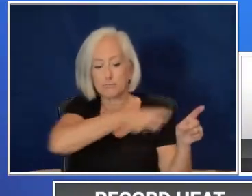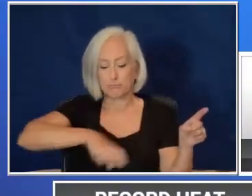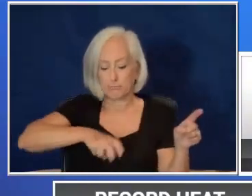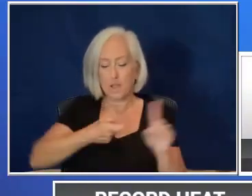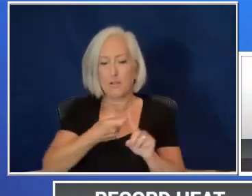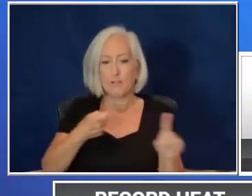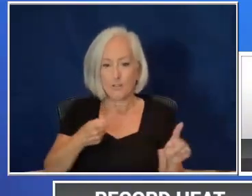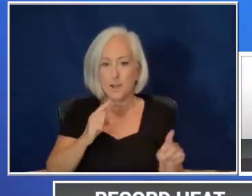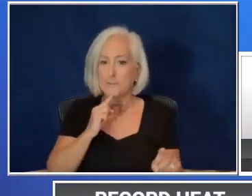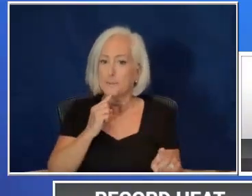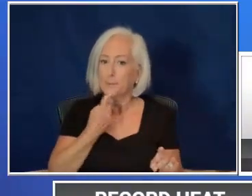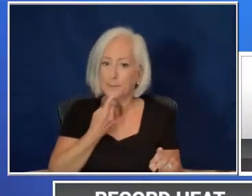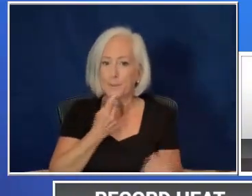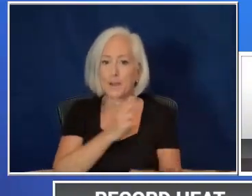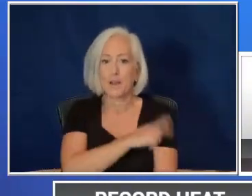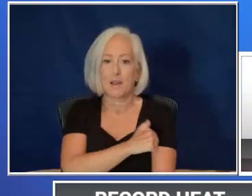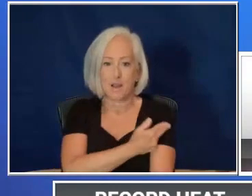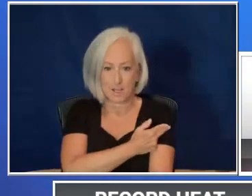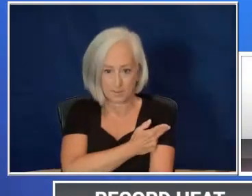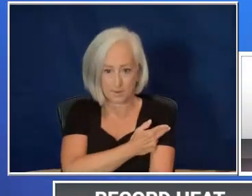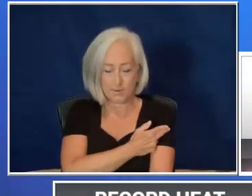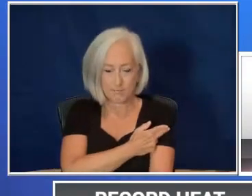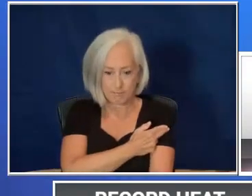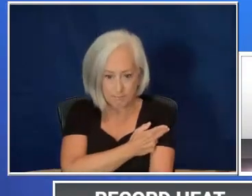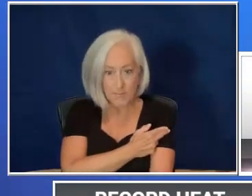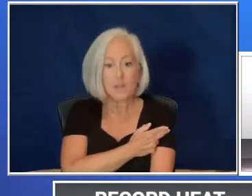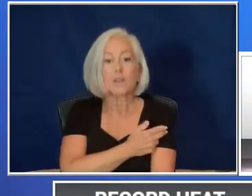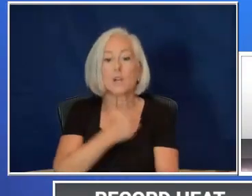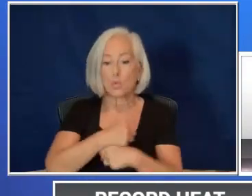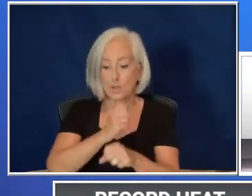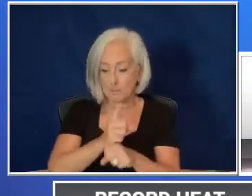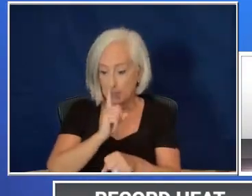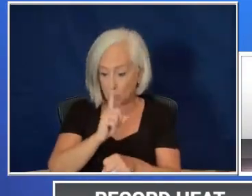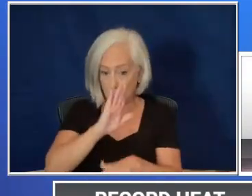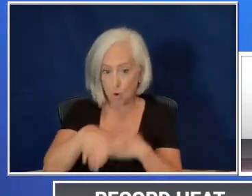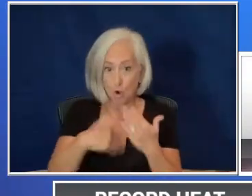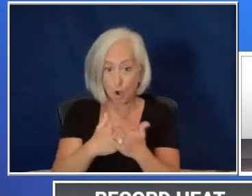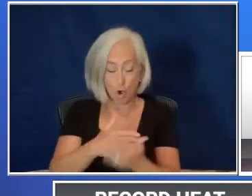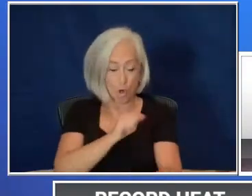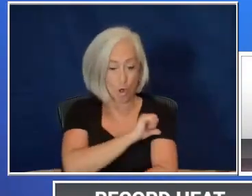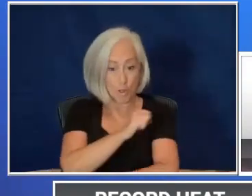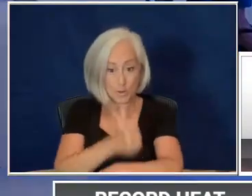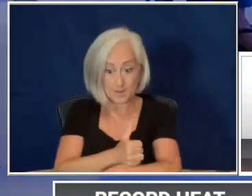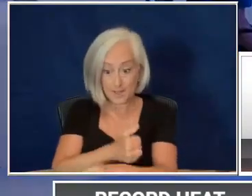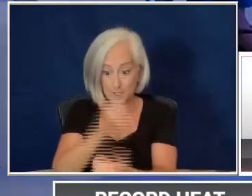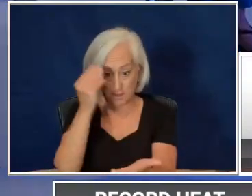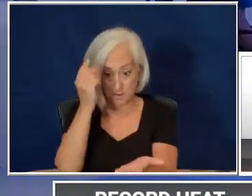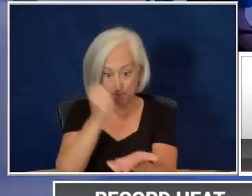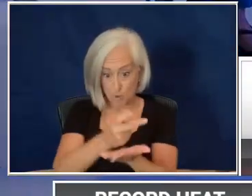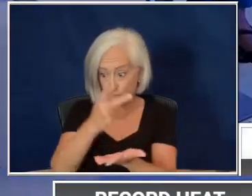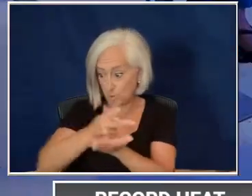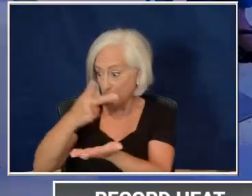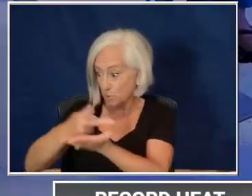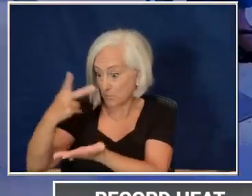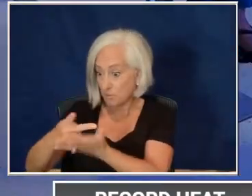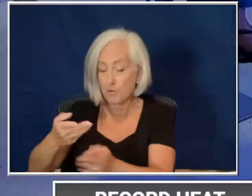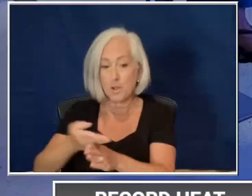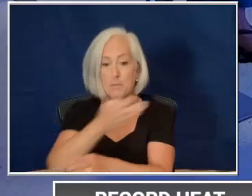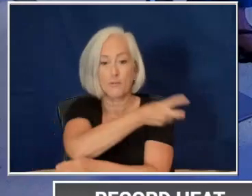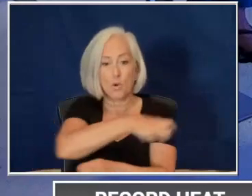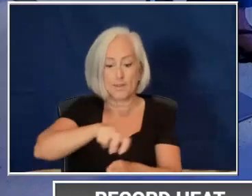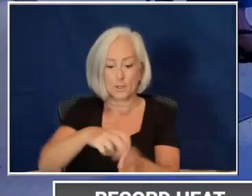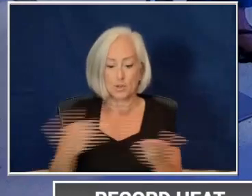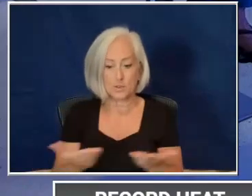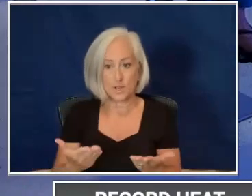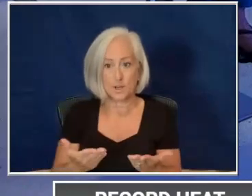directly to us, and we ensure that all of those authorizations are in place before they come to us. Jesse says that he's an athlete. Dr. Eichmeyer,